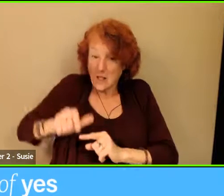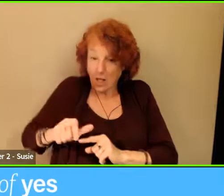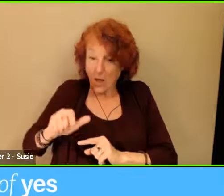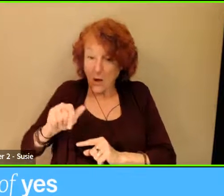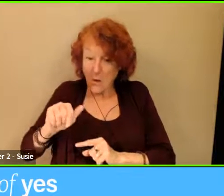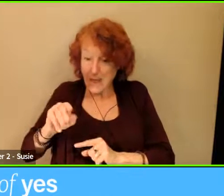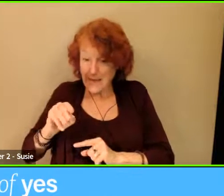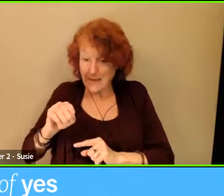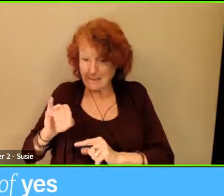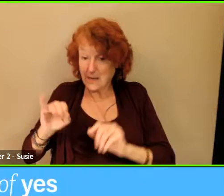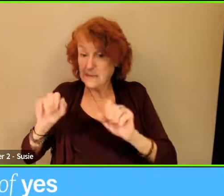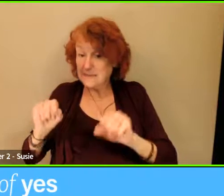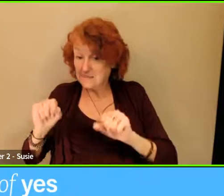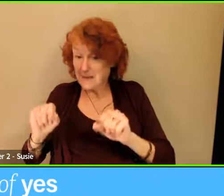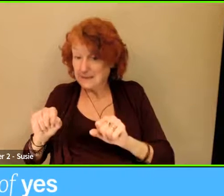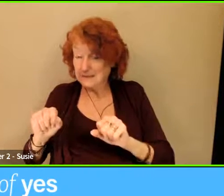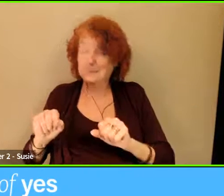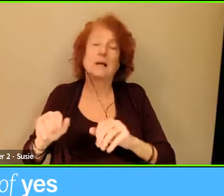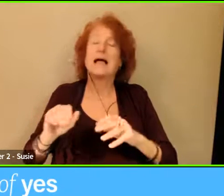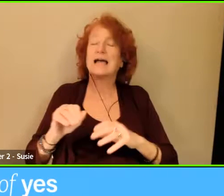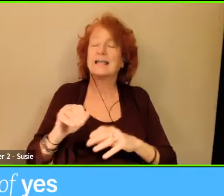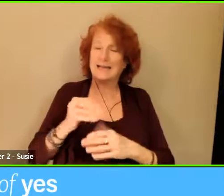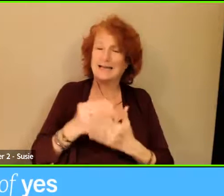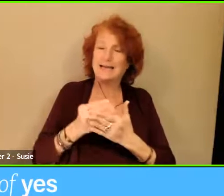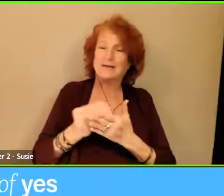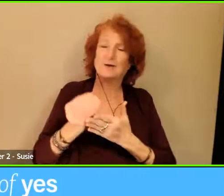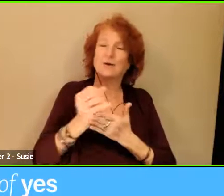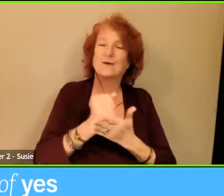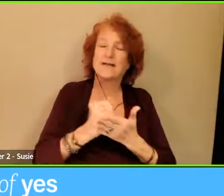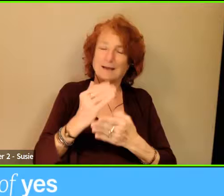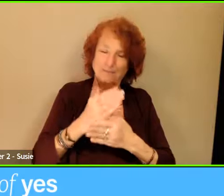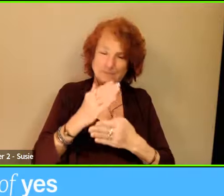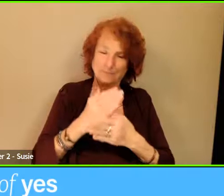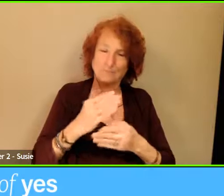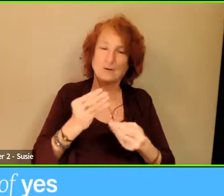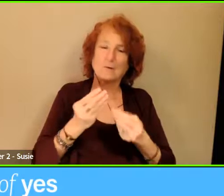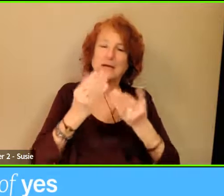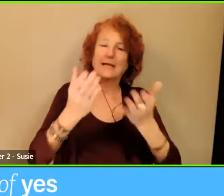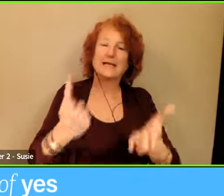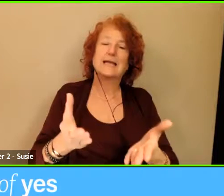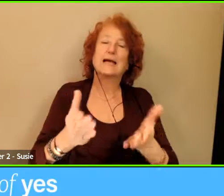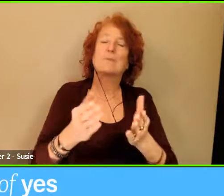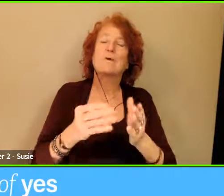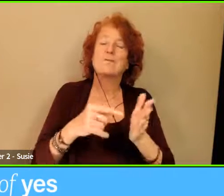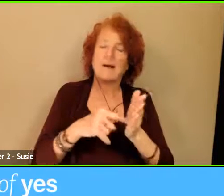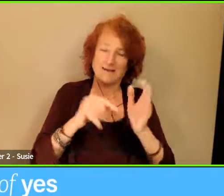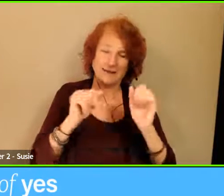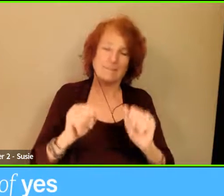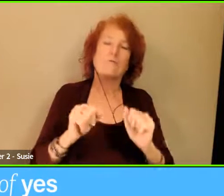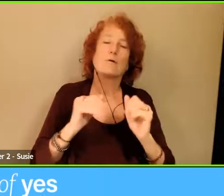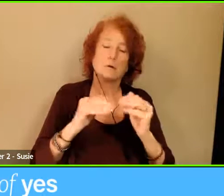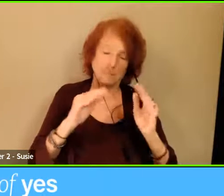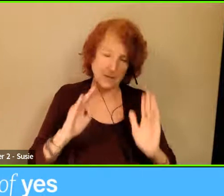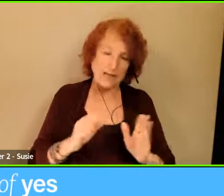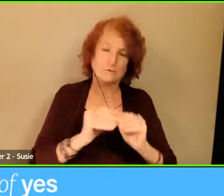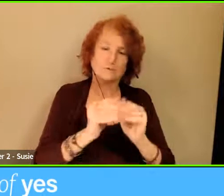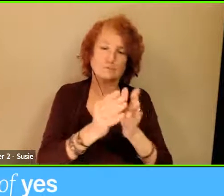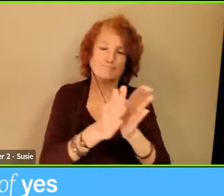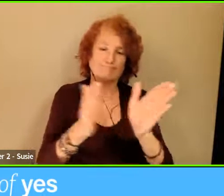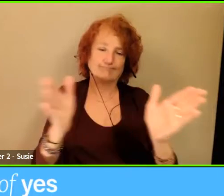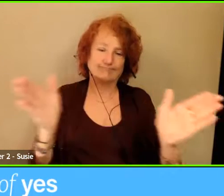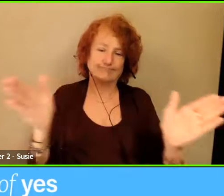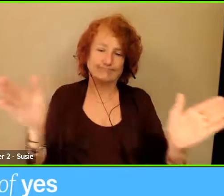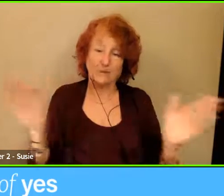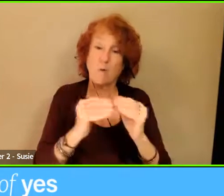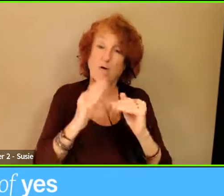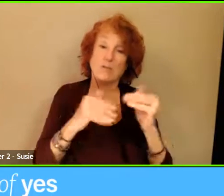income averaging so that we can provide affordable housing to a much broader swath of New York City than we can today through the